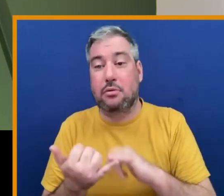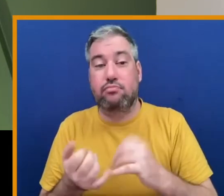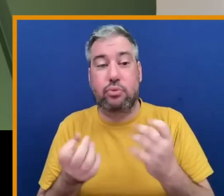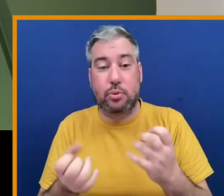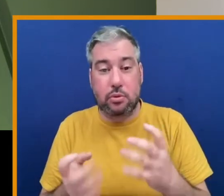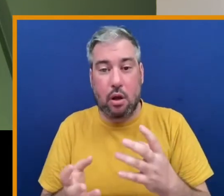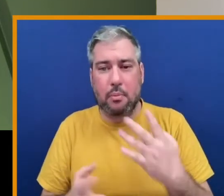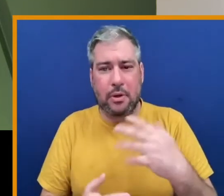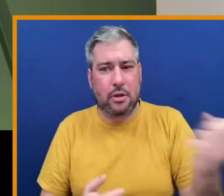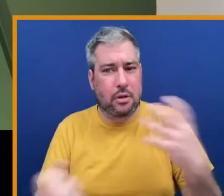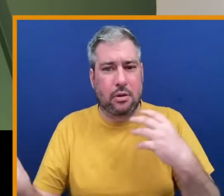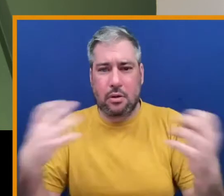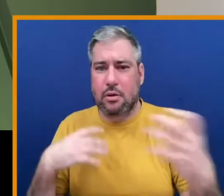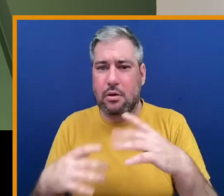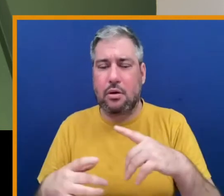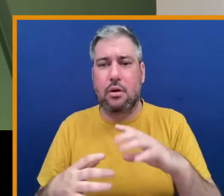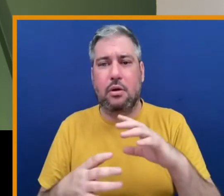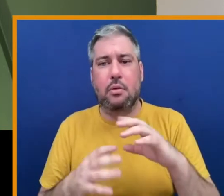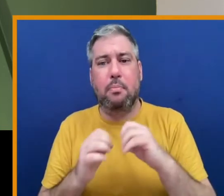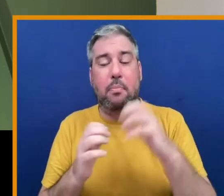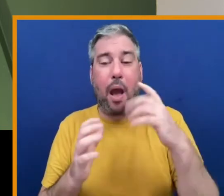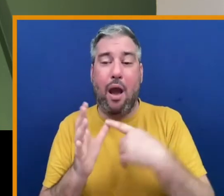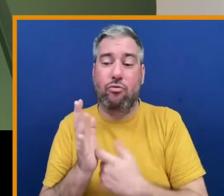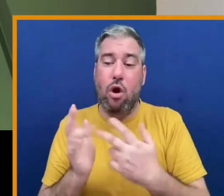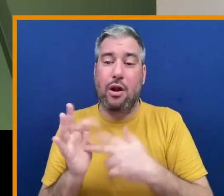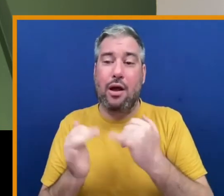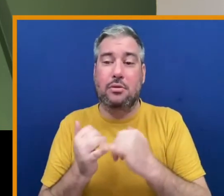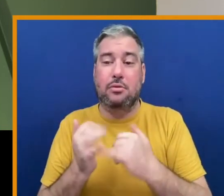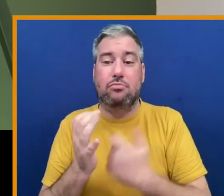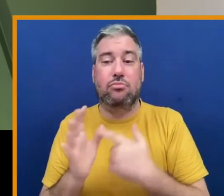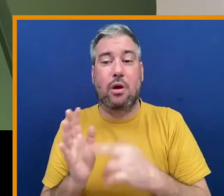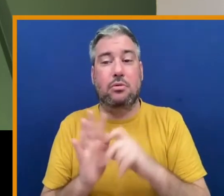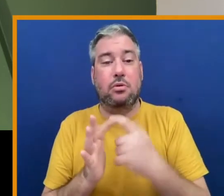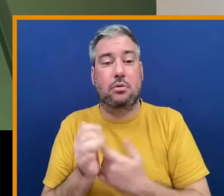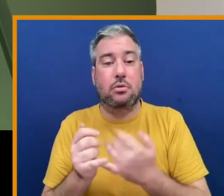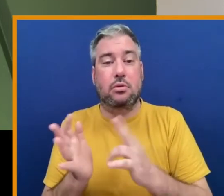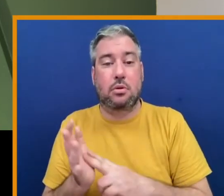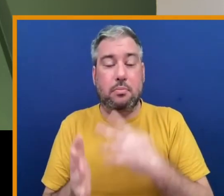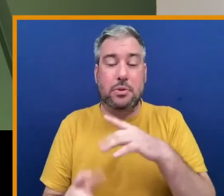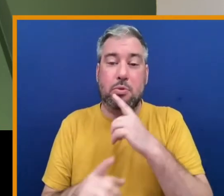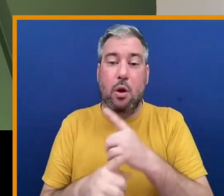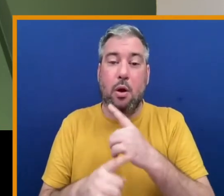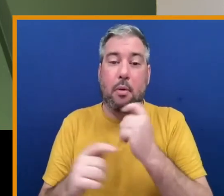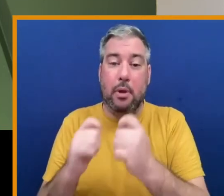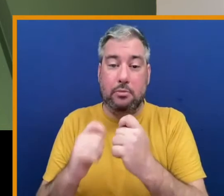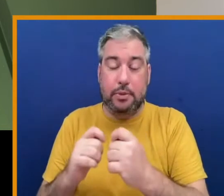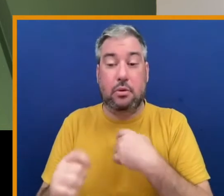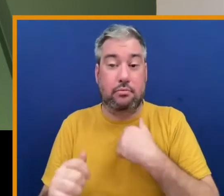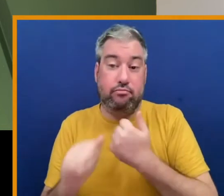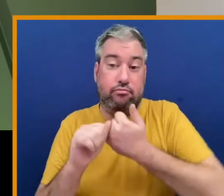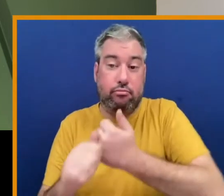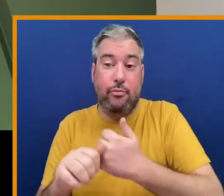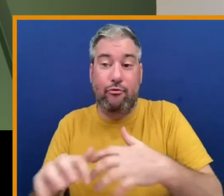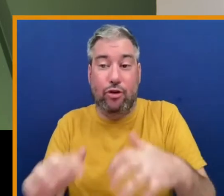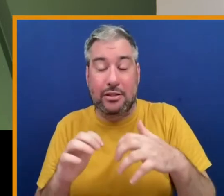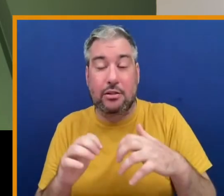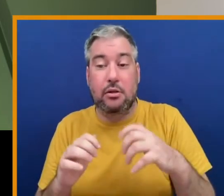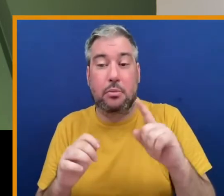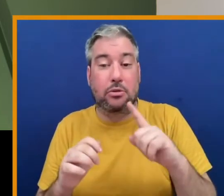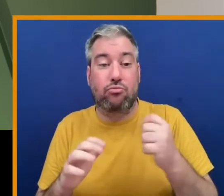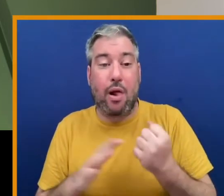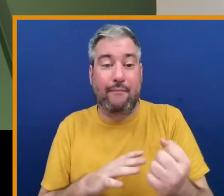freeze rail fares. An excellent point she makes about how 13% of household incomes are spent on transport. Baroness